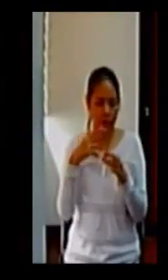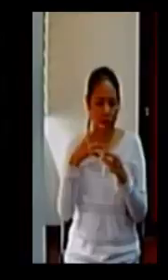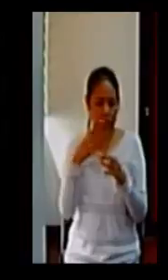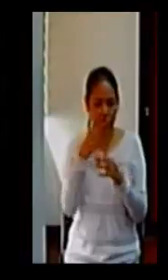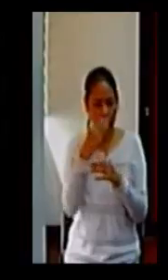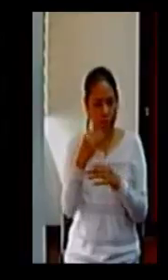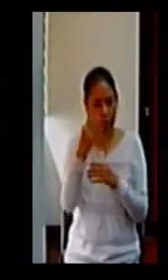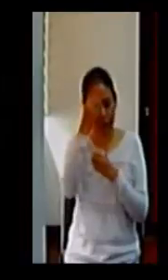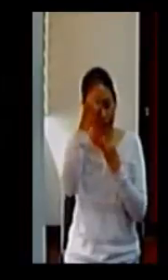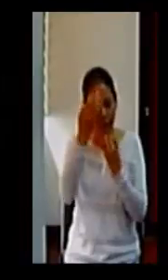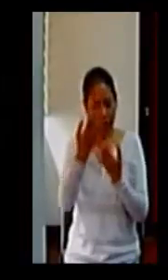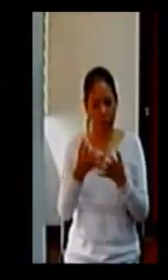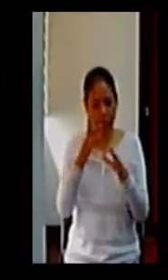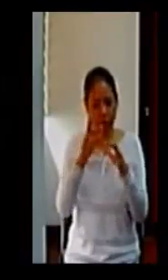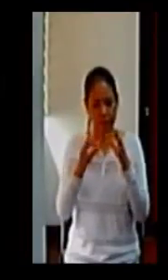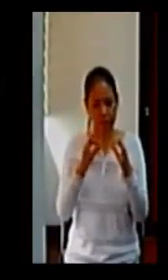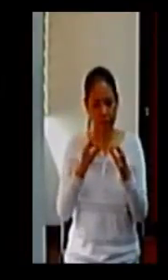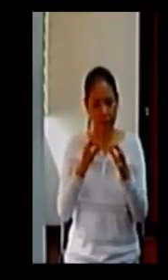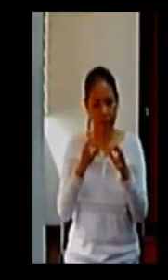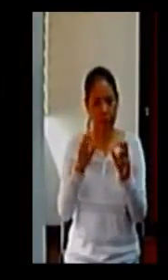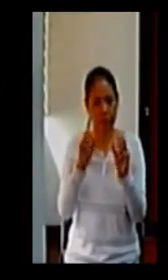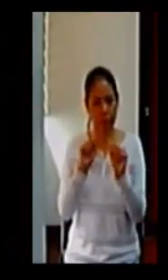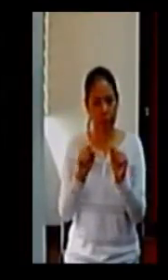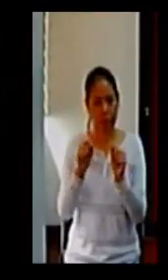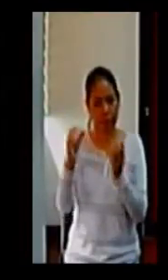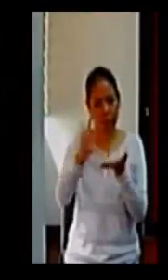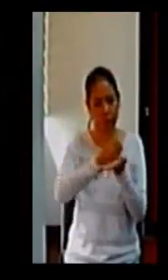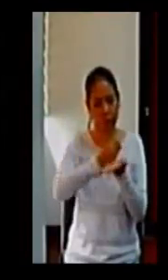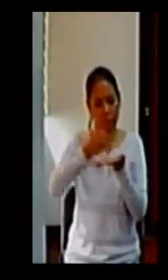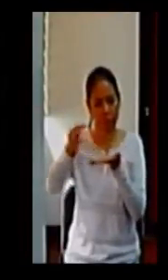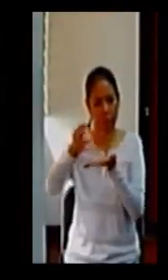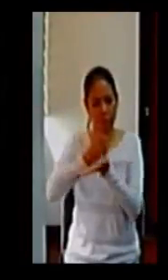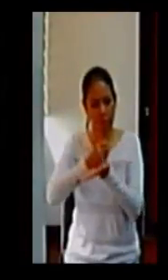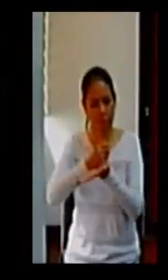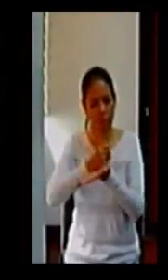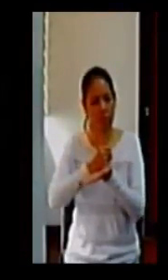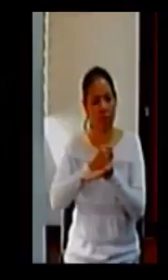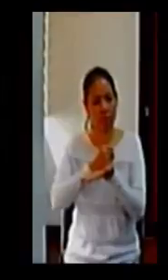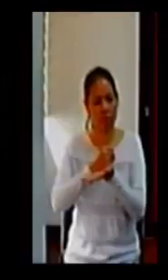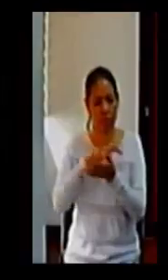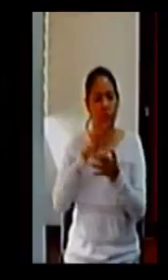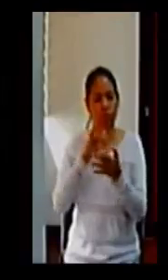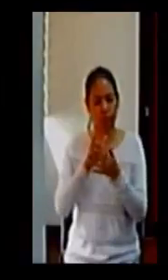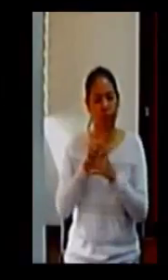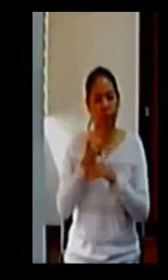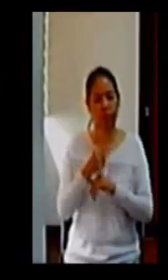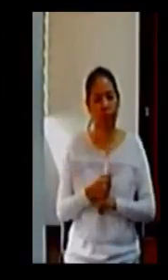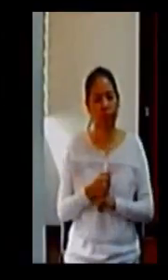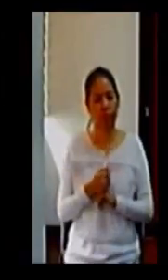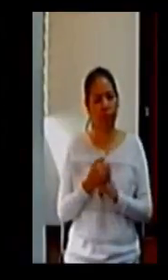Yeah, if that can be compiled along with the story. So yan lang po.